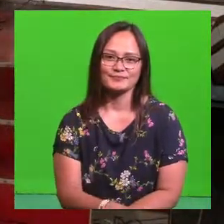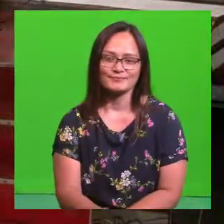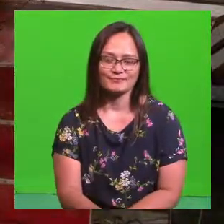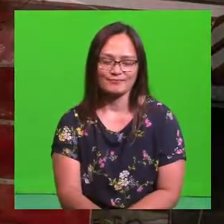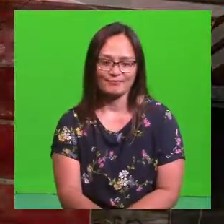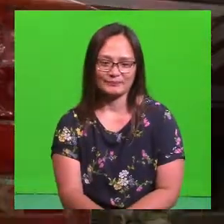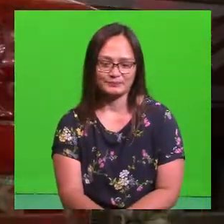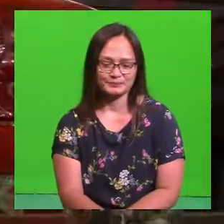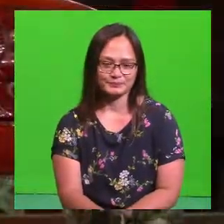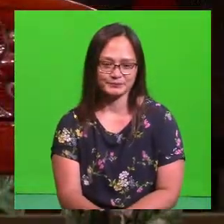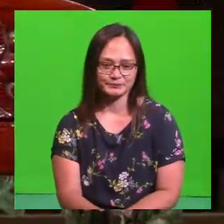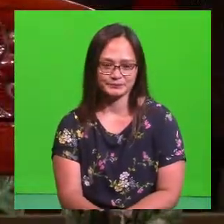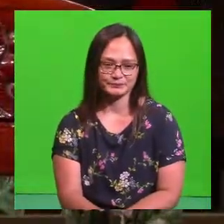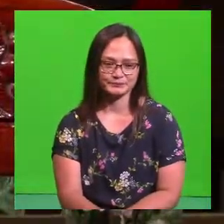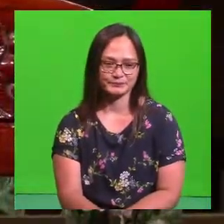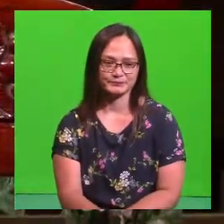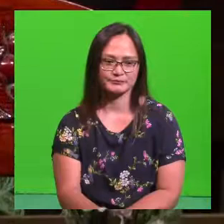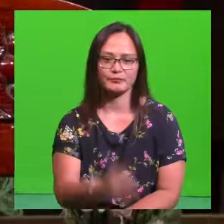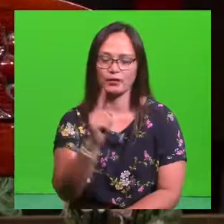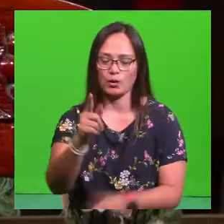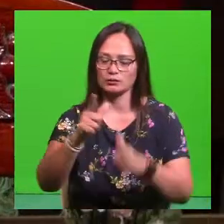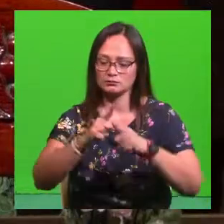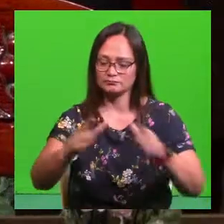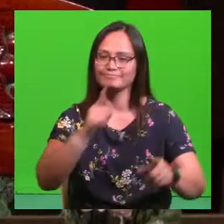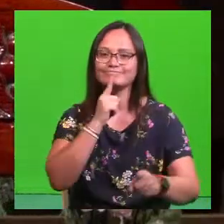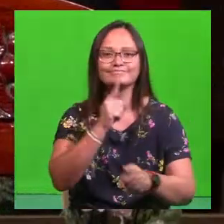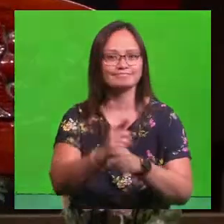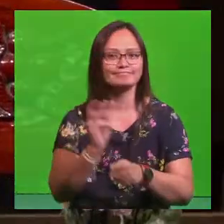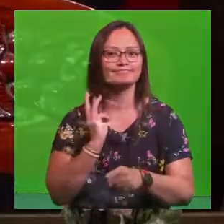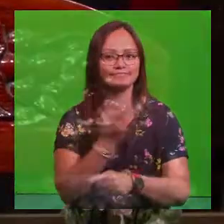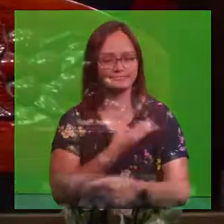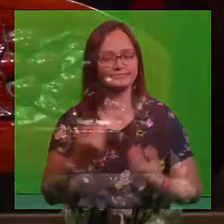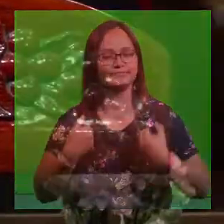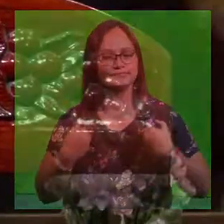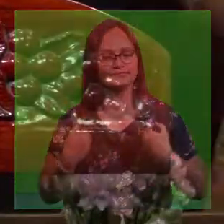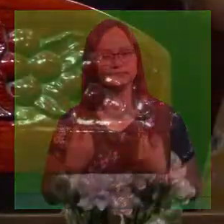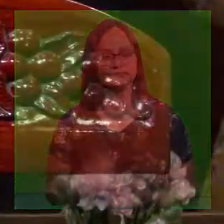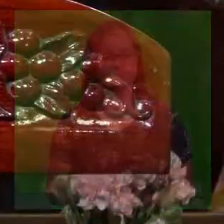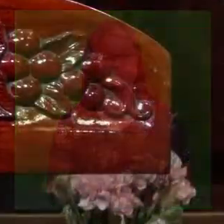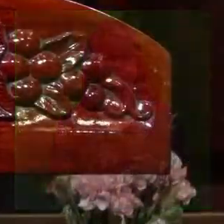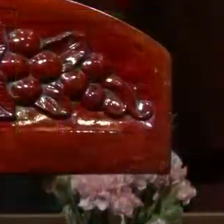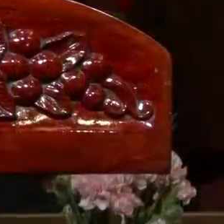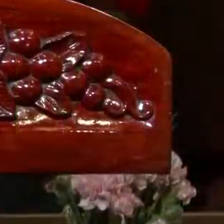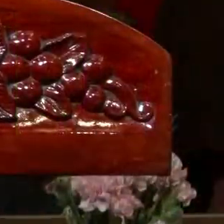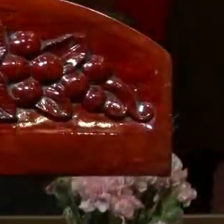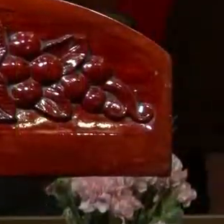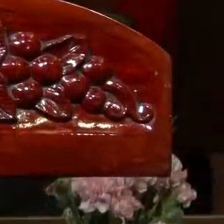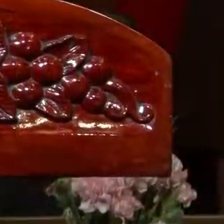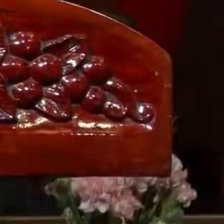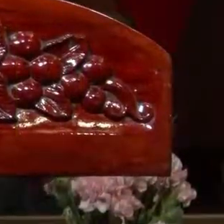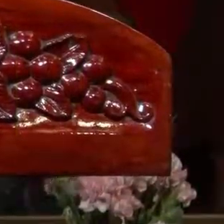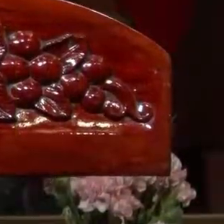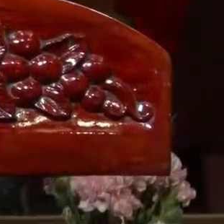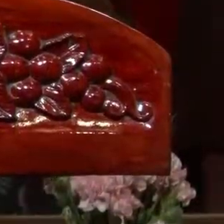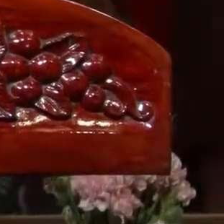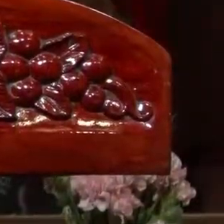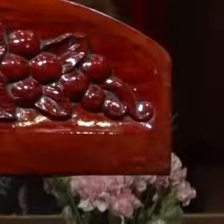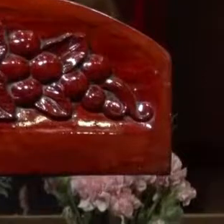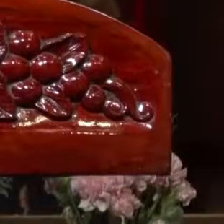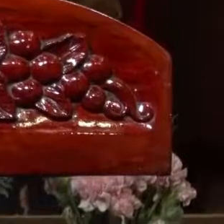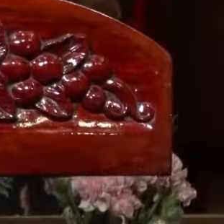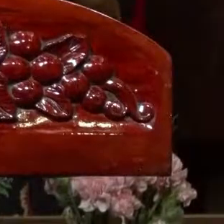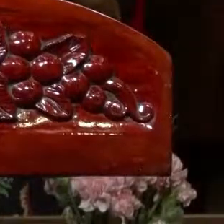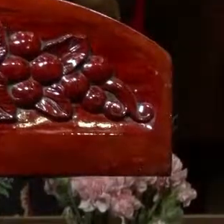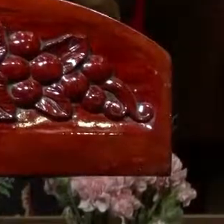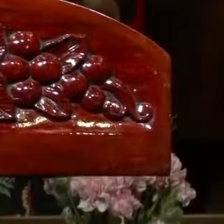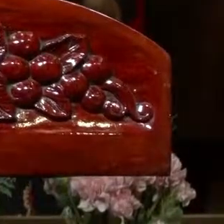What great truth we have. And for that, ay dadako tayo sa ating mensahe. I'd like now to invite you please sa